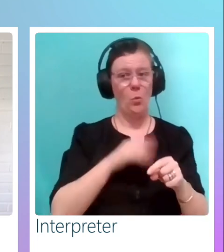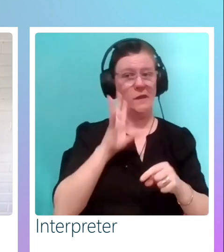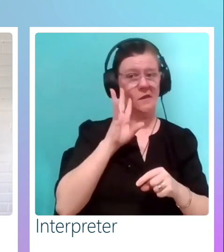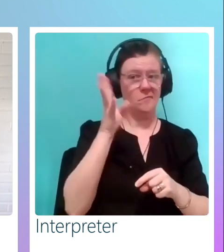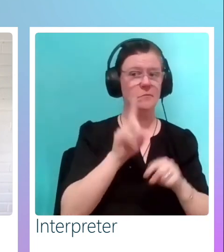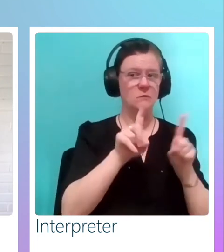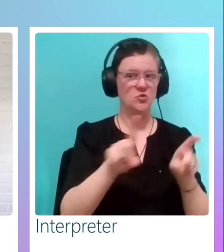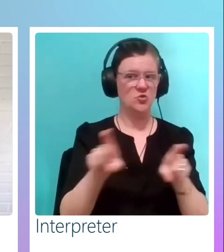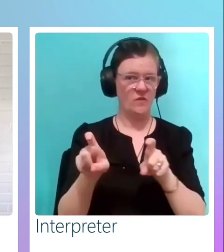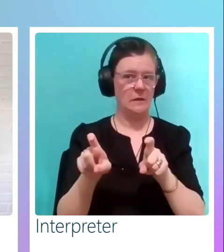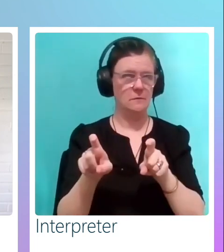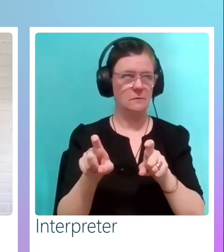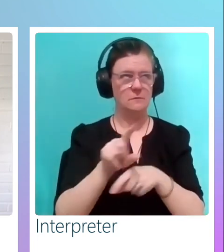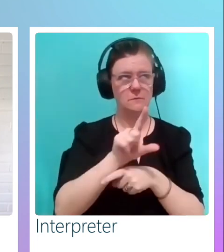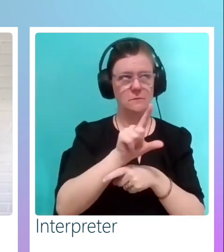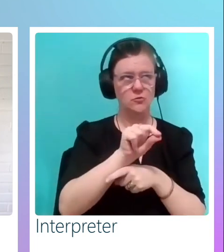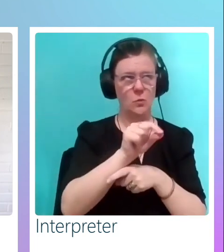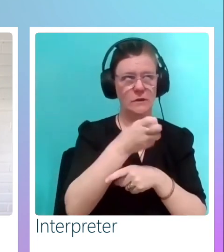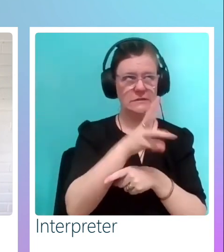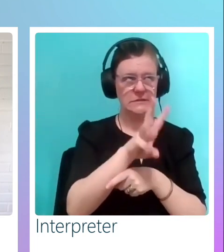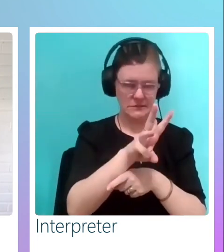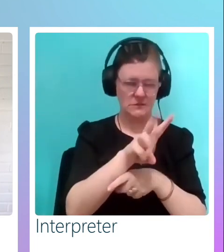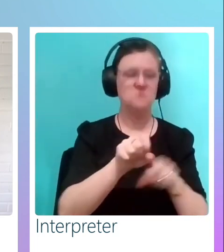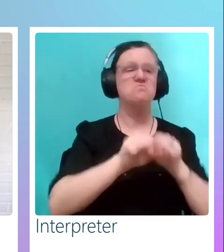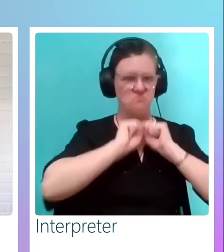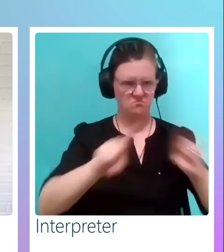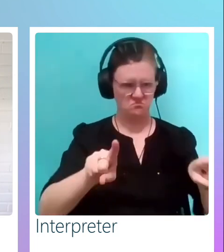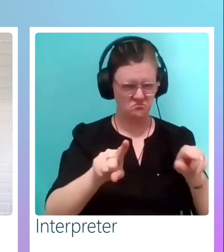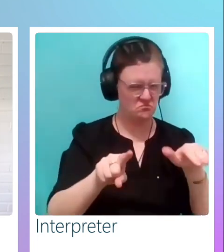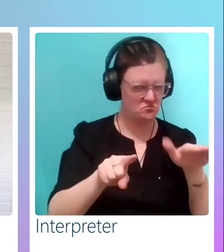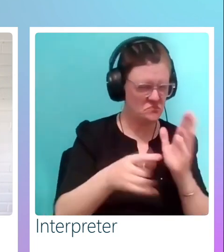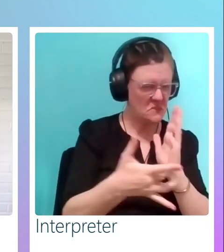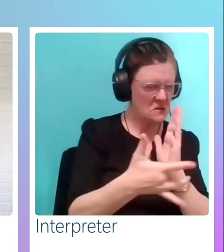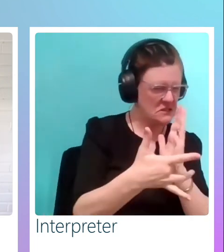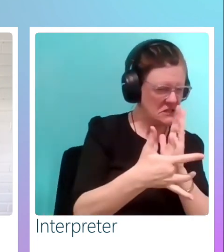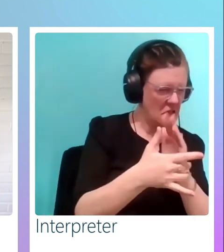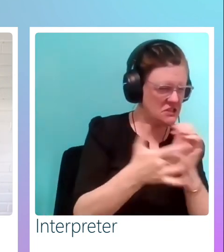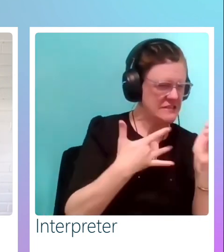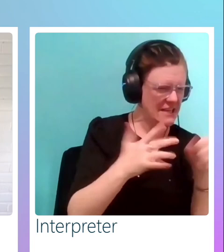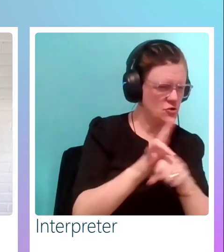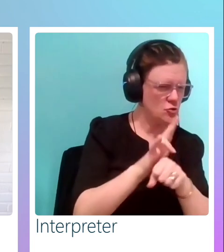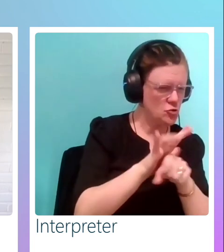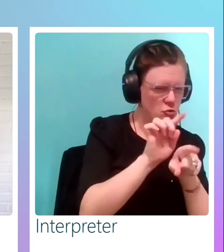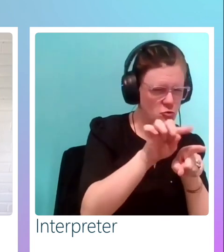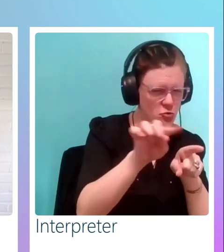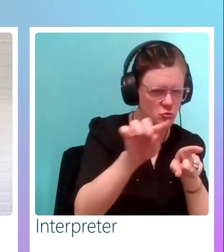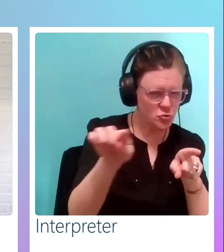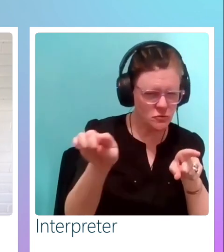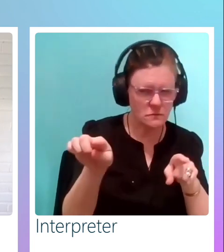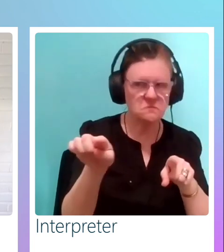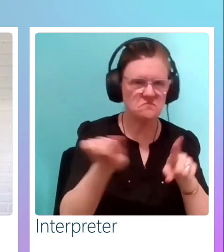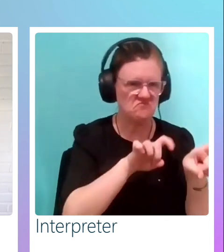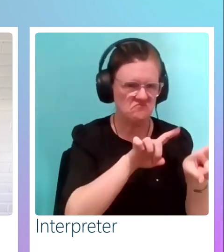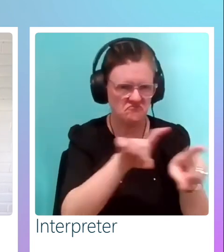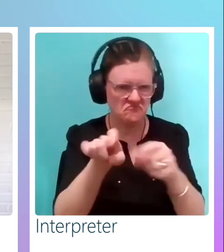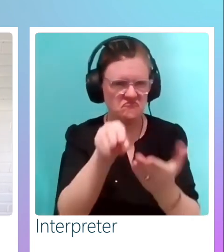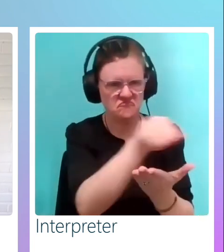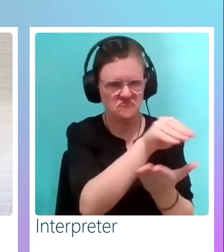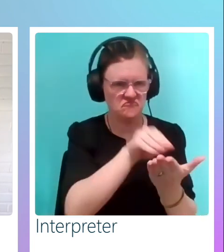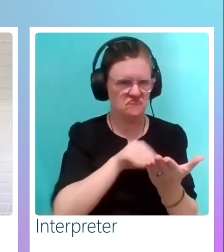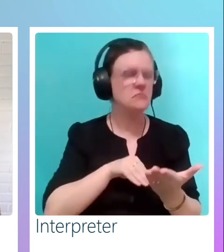in 2016 originally to find out what people used, which assistive technologies people used for government